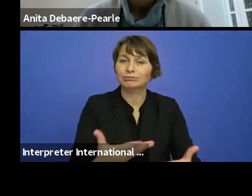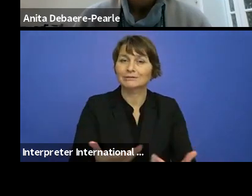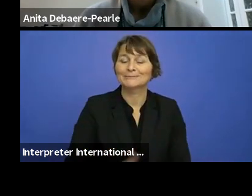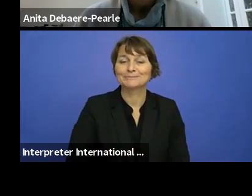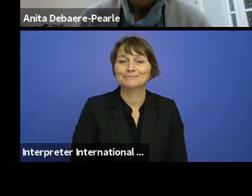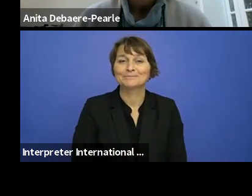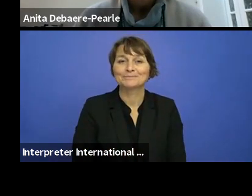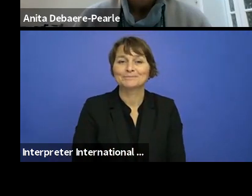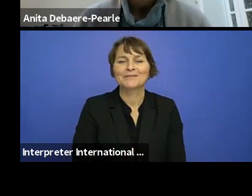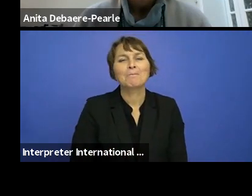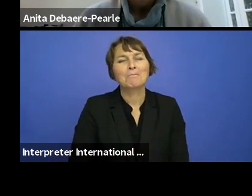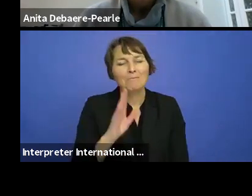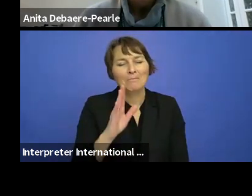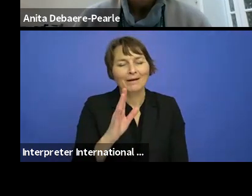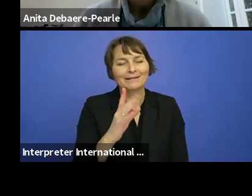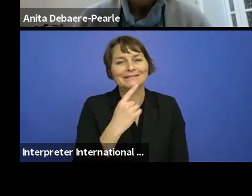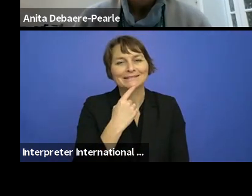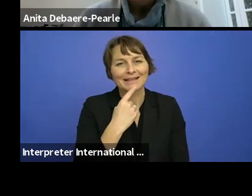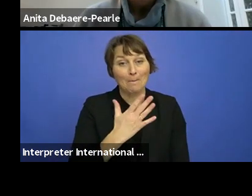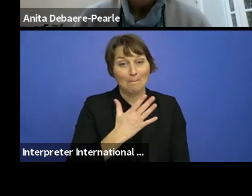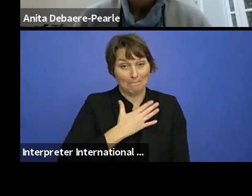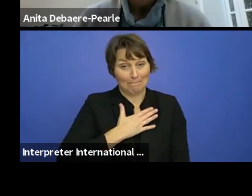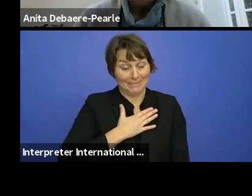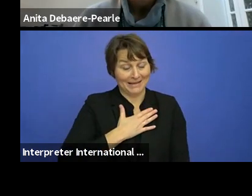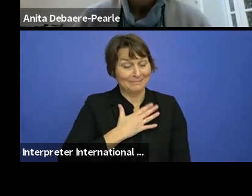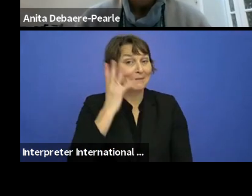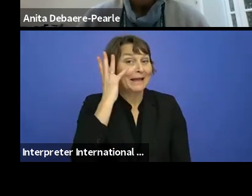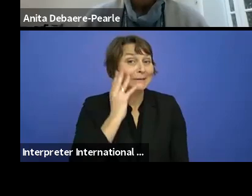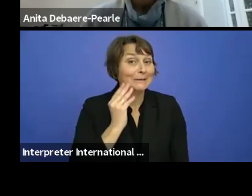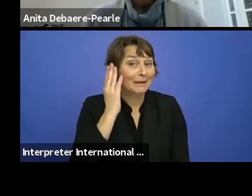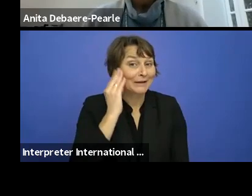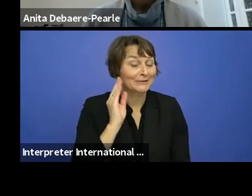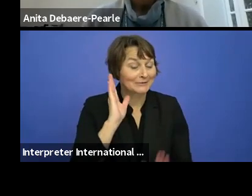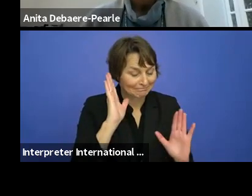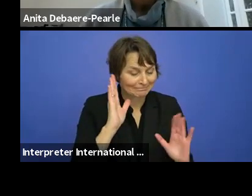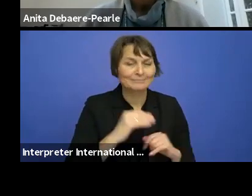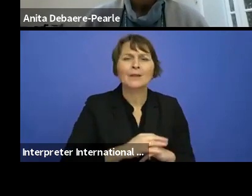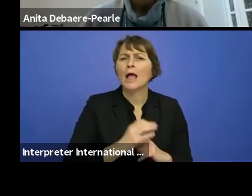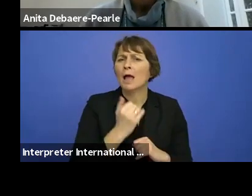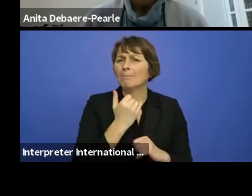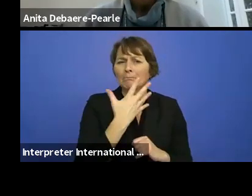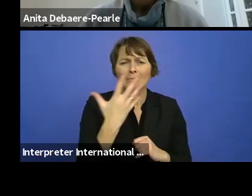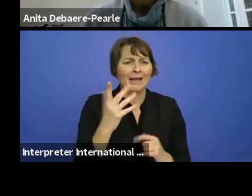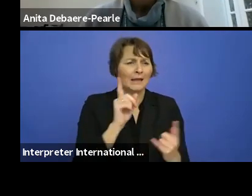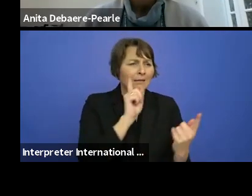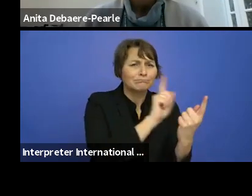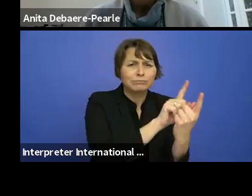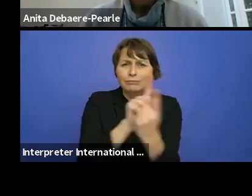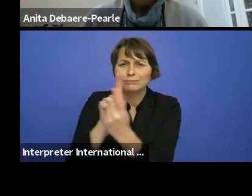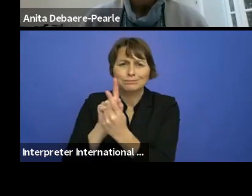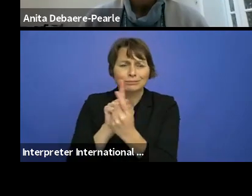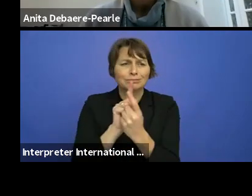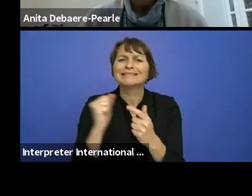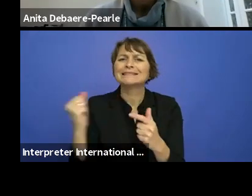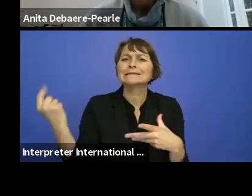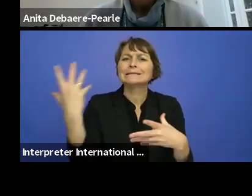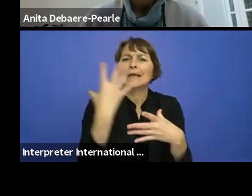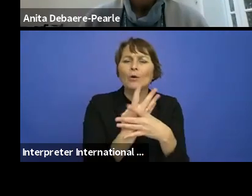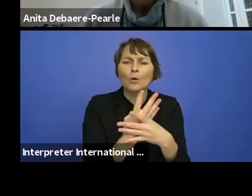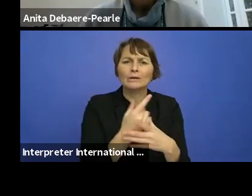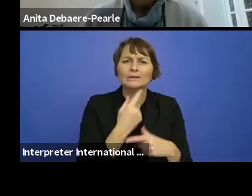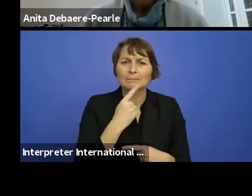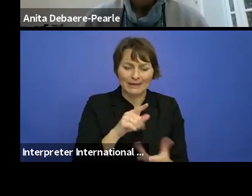I have to tell you about my experience, because I've met a lot of stakeholders as I was writing and working on